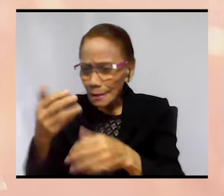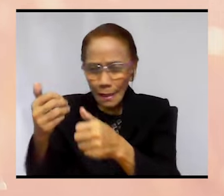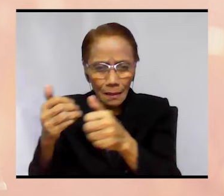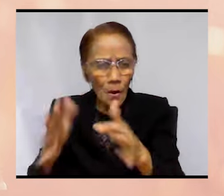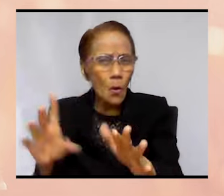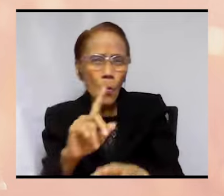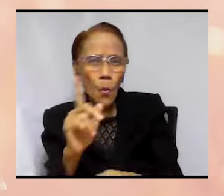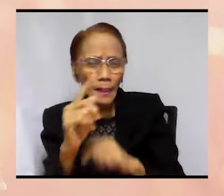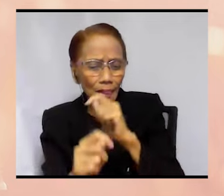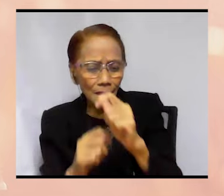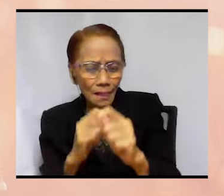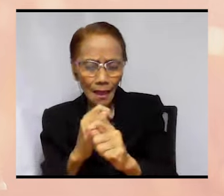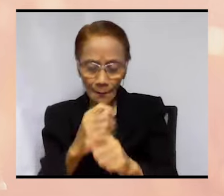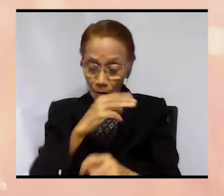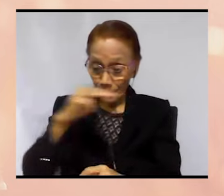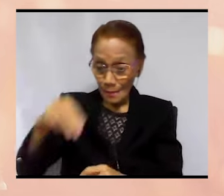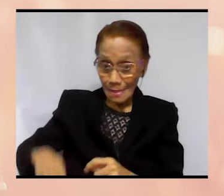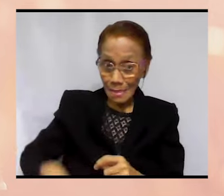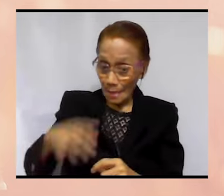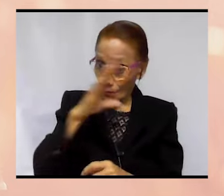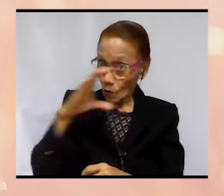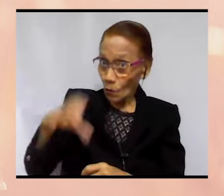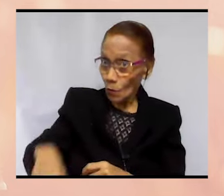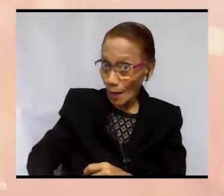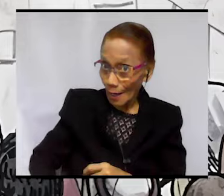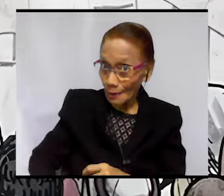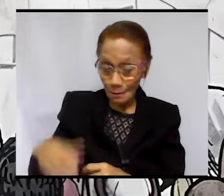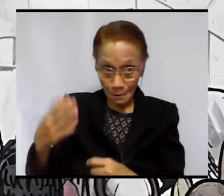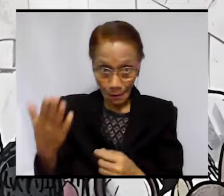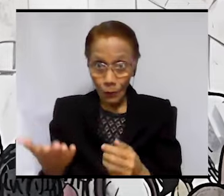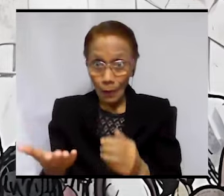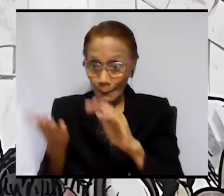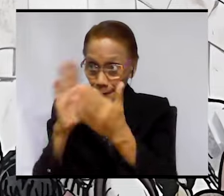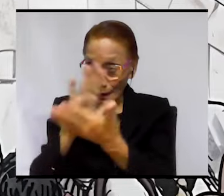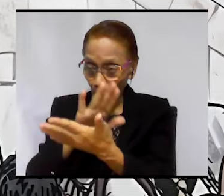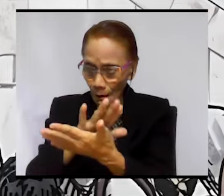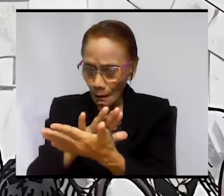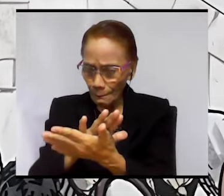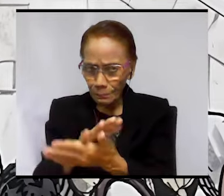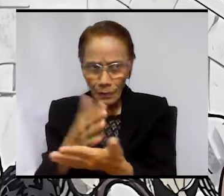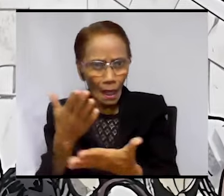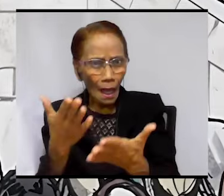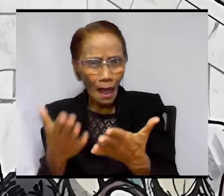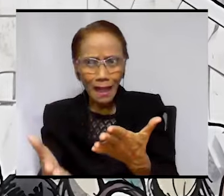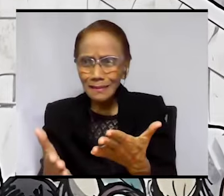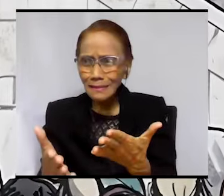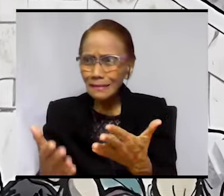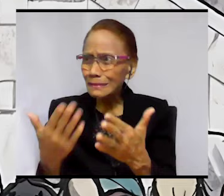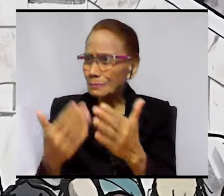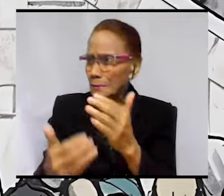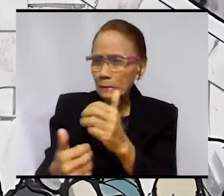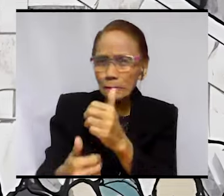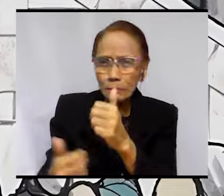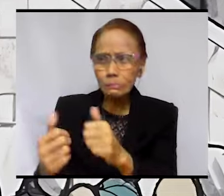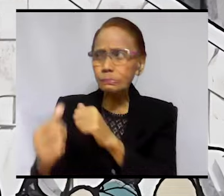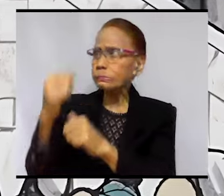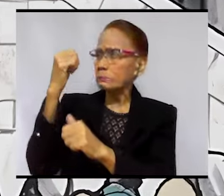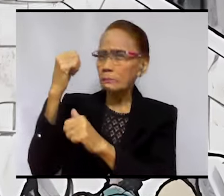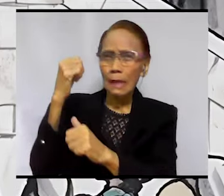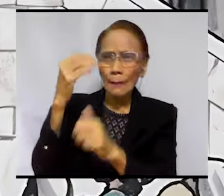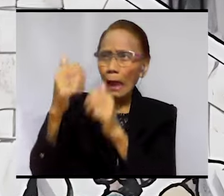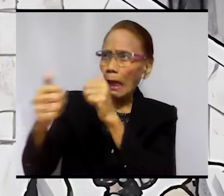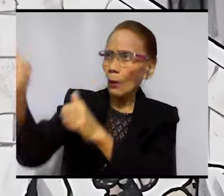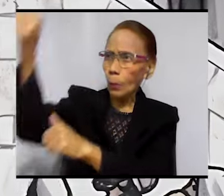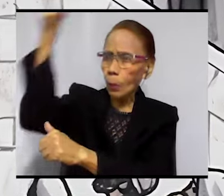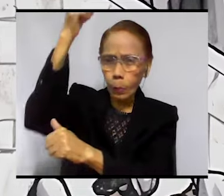what type of Messiah or Christ he will be. He will be resisted by the elders. He will